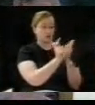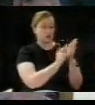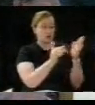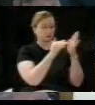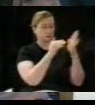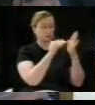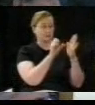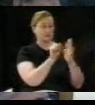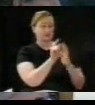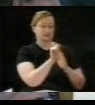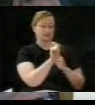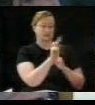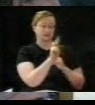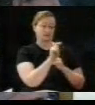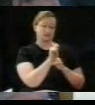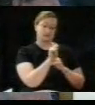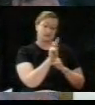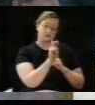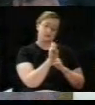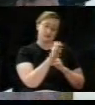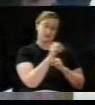statute of limitations,